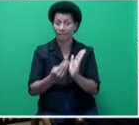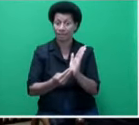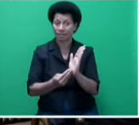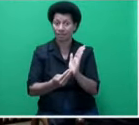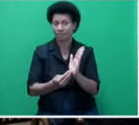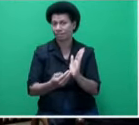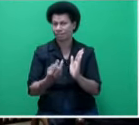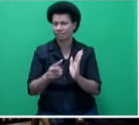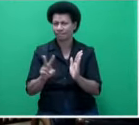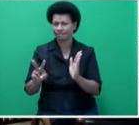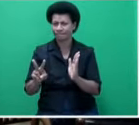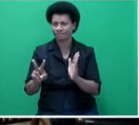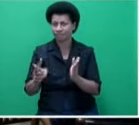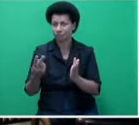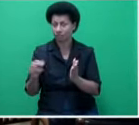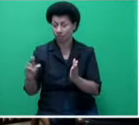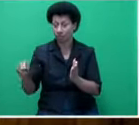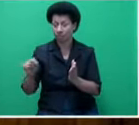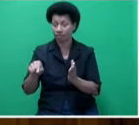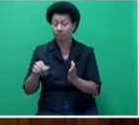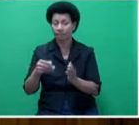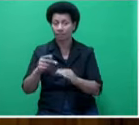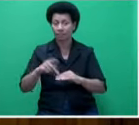2020, enacted by the Parliament of the Republic of Fiji.